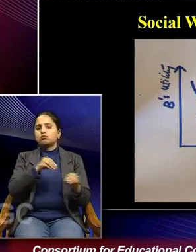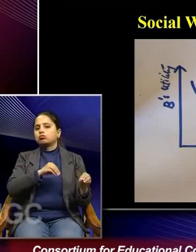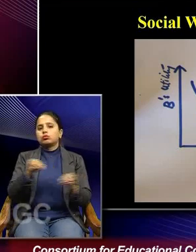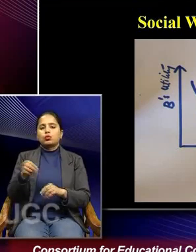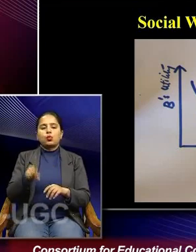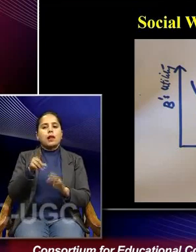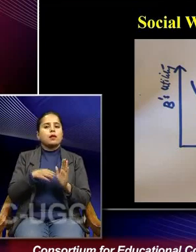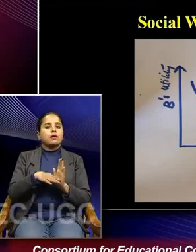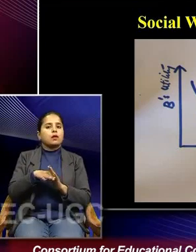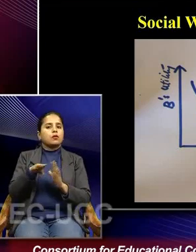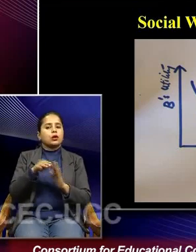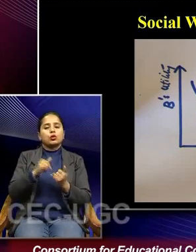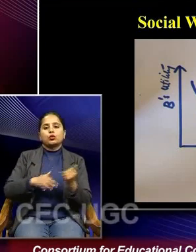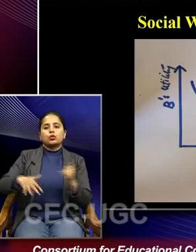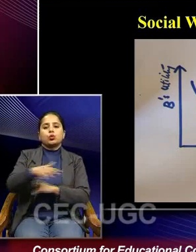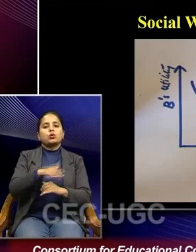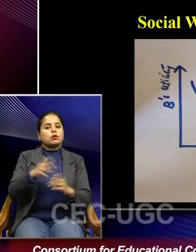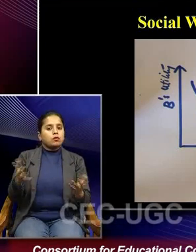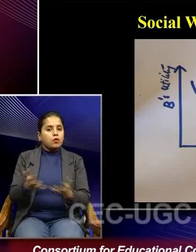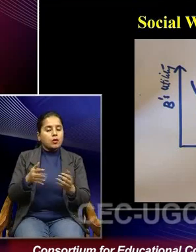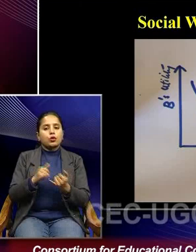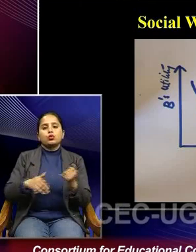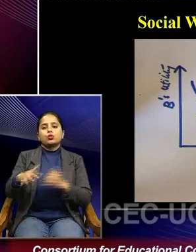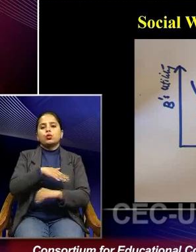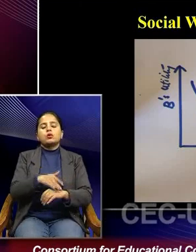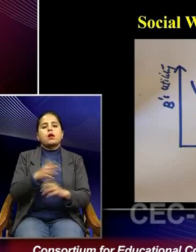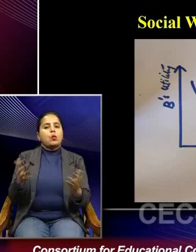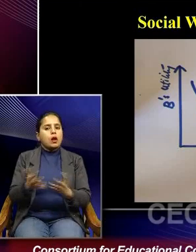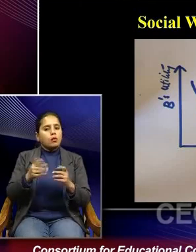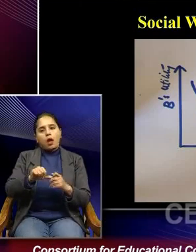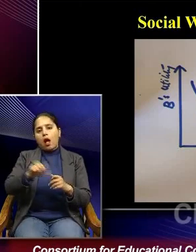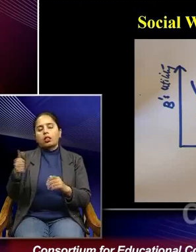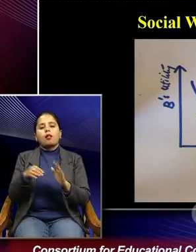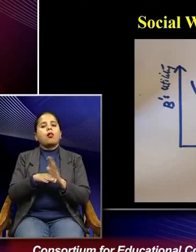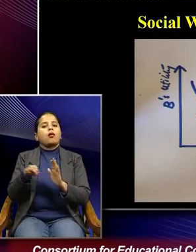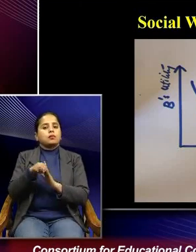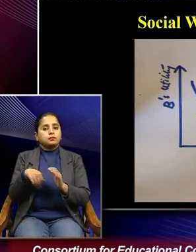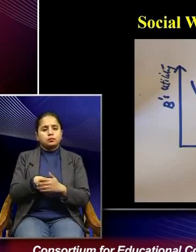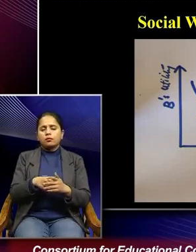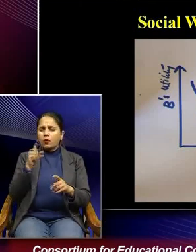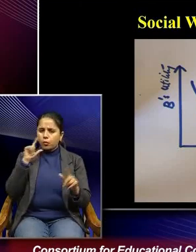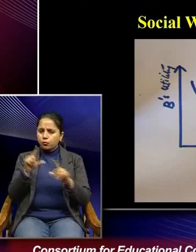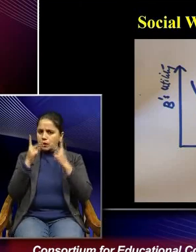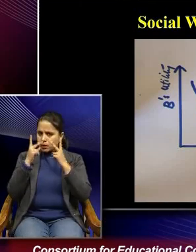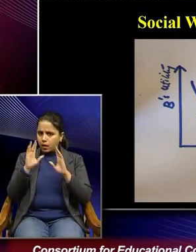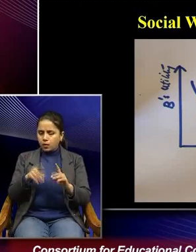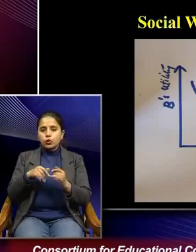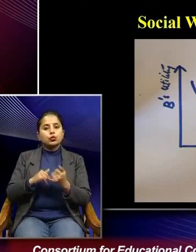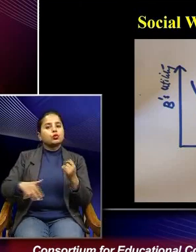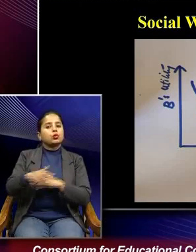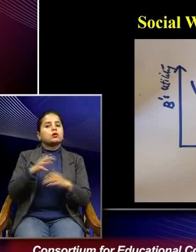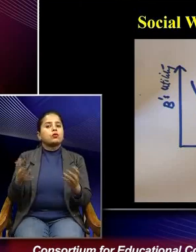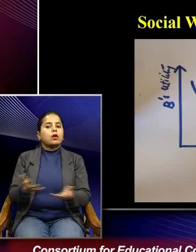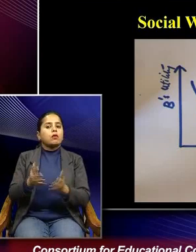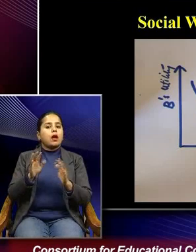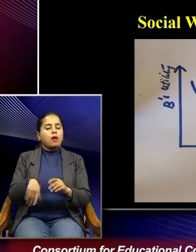one level of social welfare to the next level of social welfare. As very evident, the social welfare has